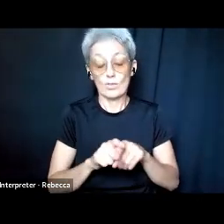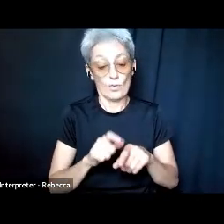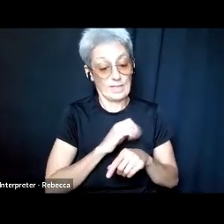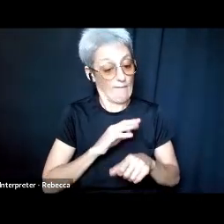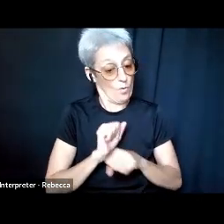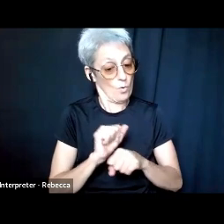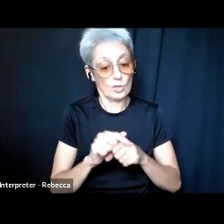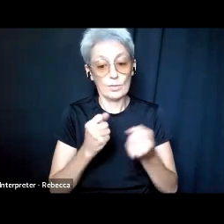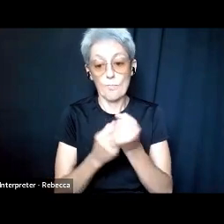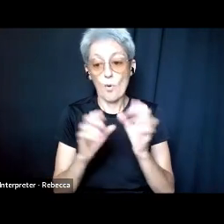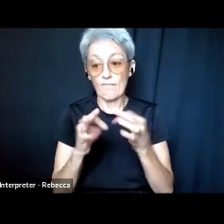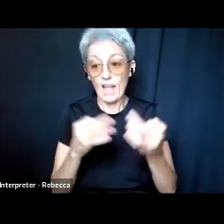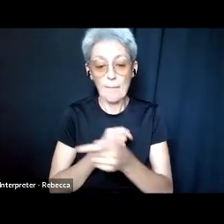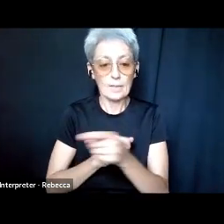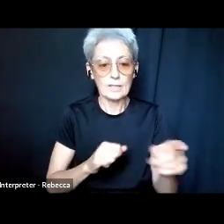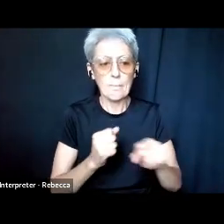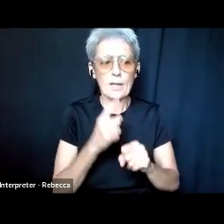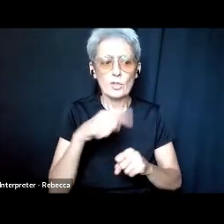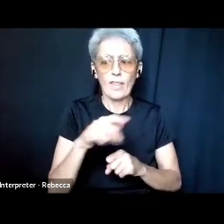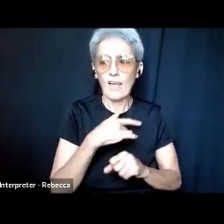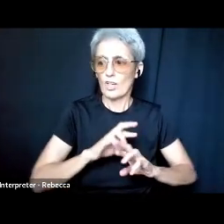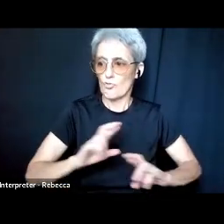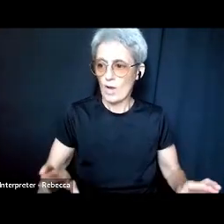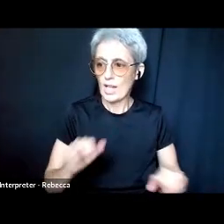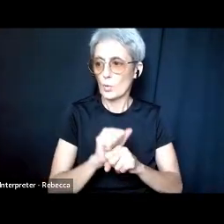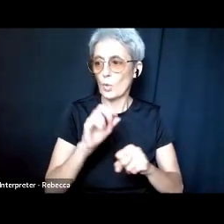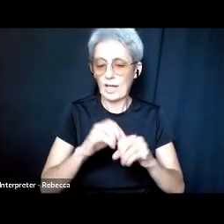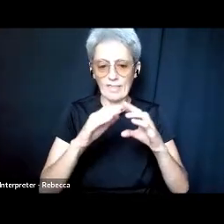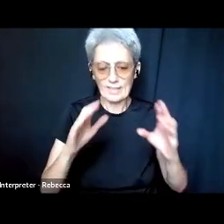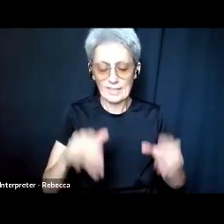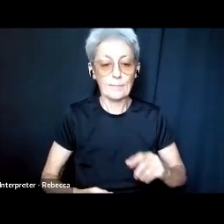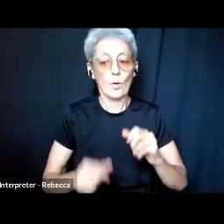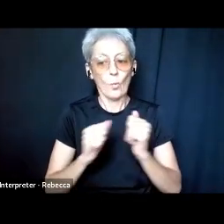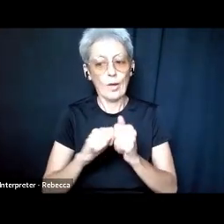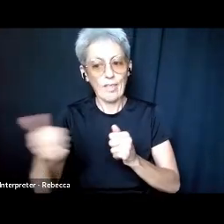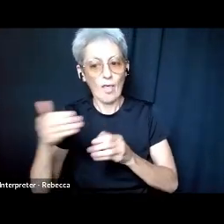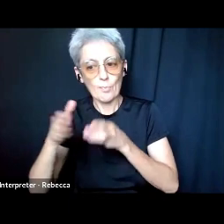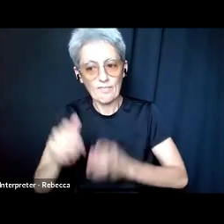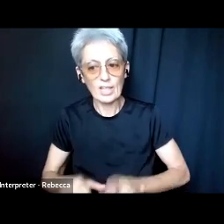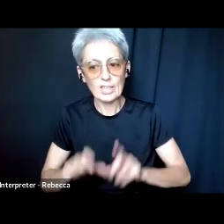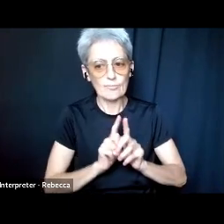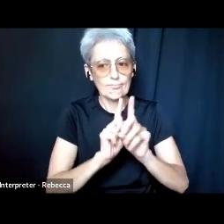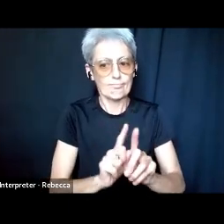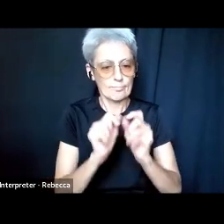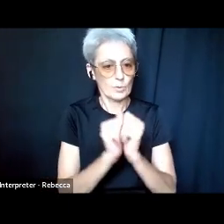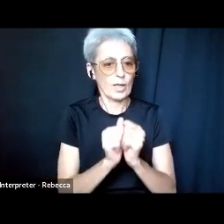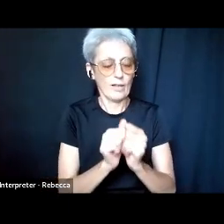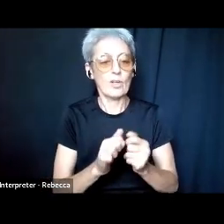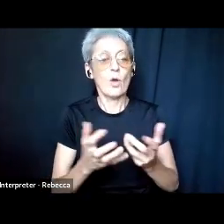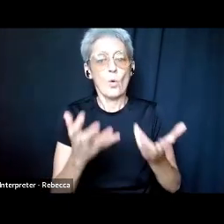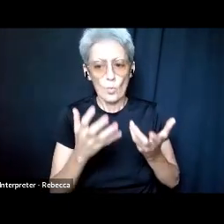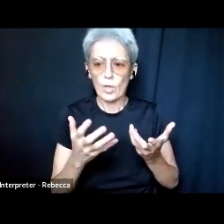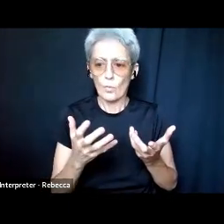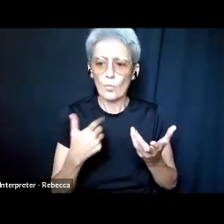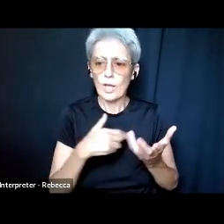been well equipped to work within the system alongside other professionals. So we want them to be respected, and we want them to